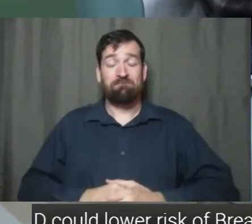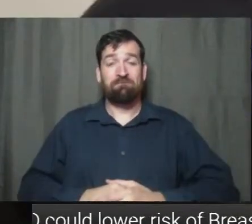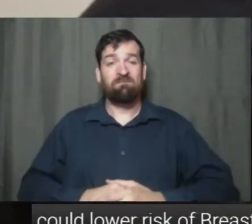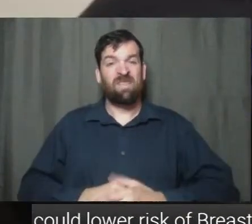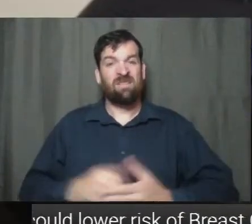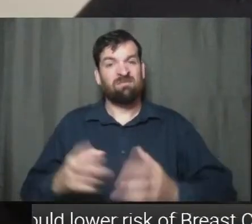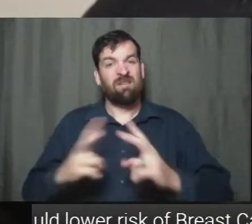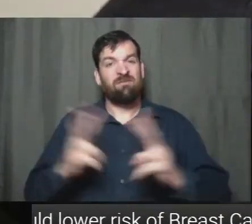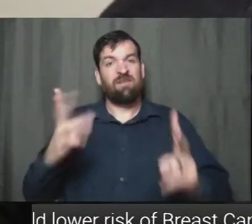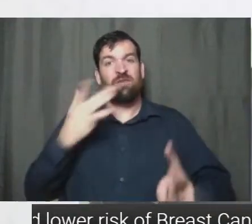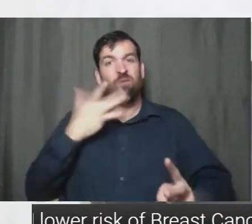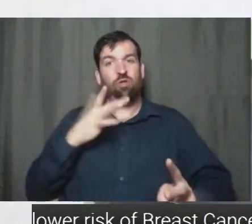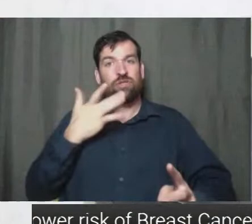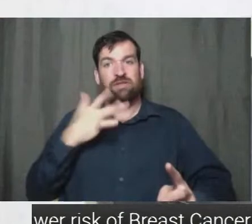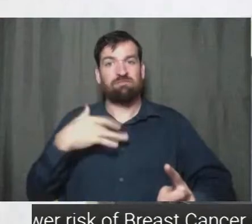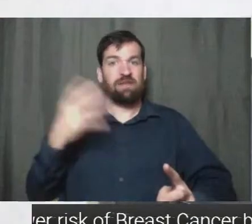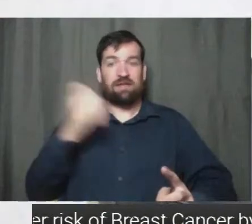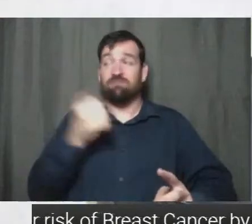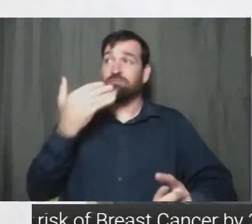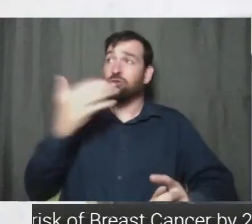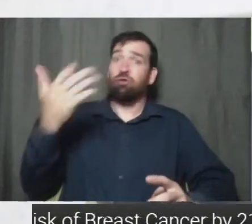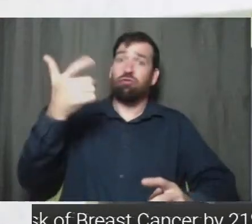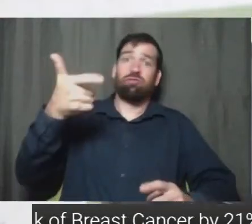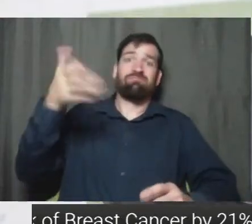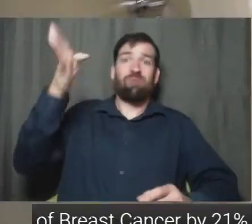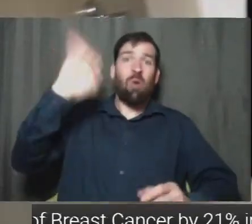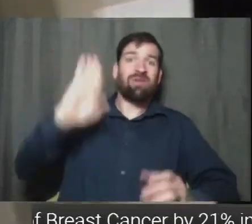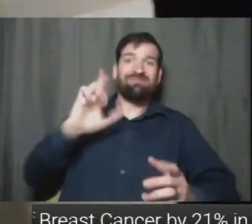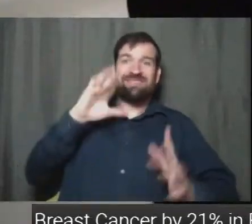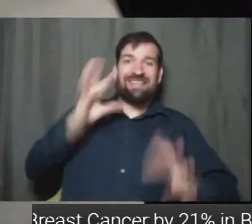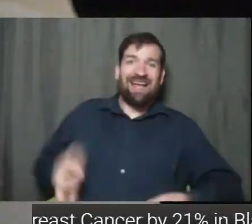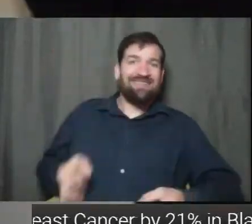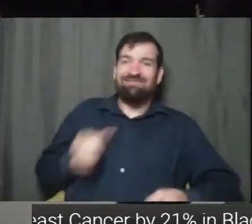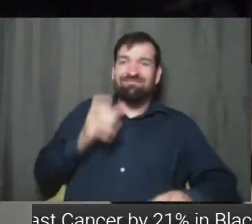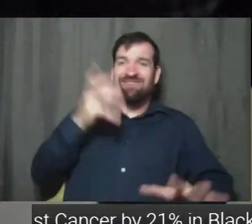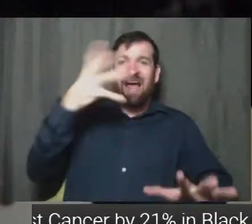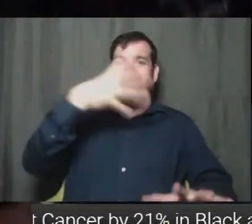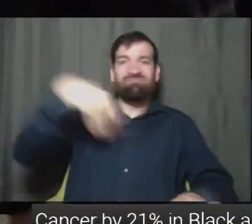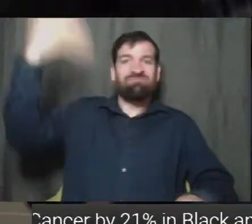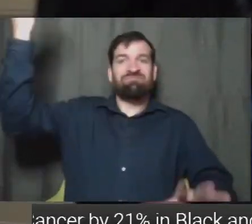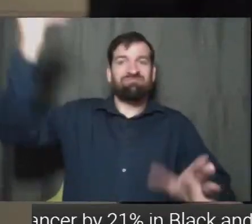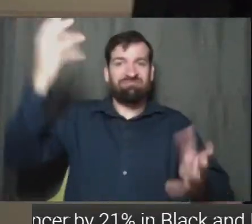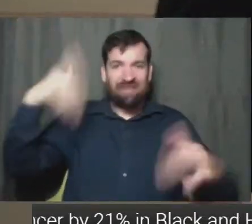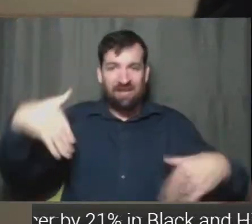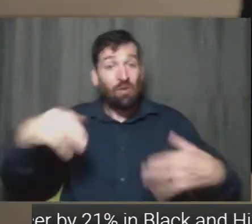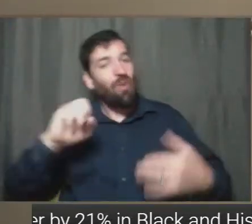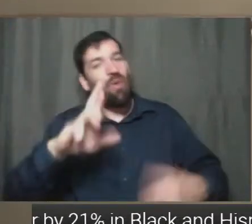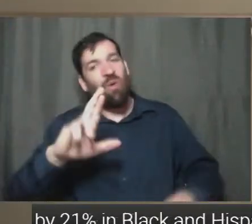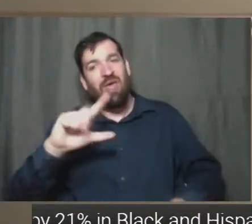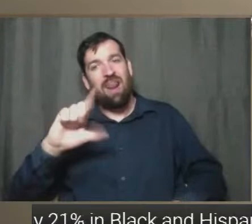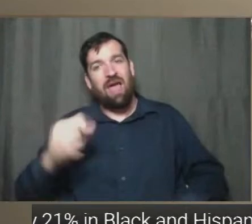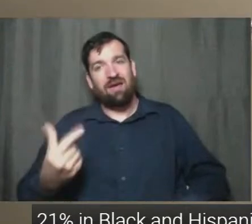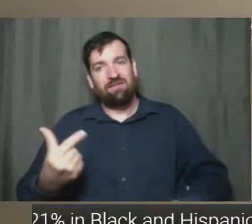guess. The good Lord has not decided to take me out. So. Or his leg. Thanks.